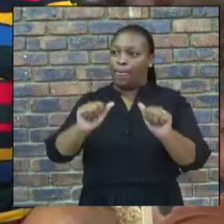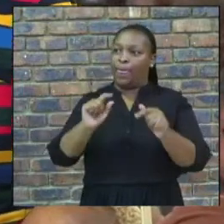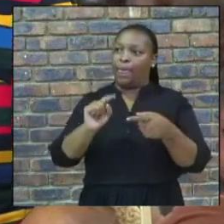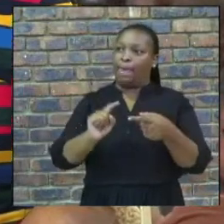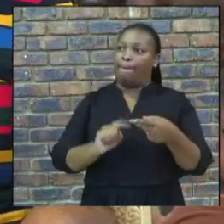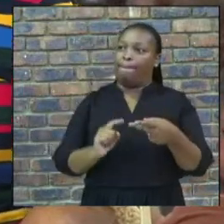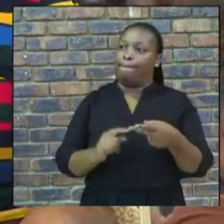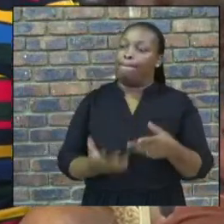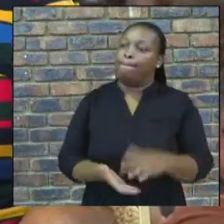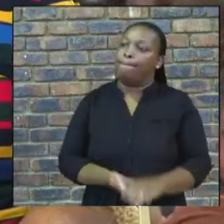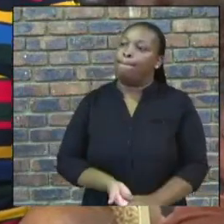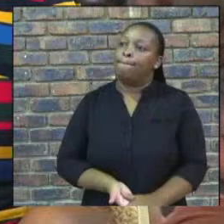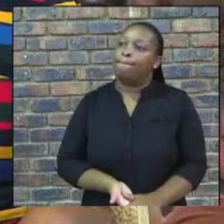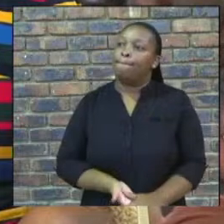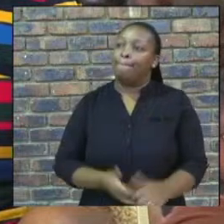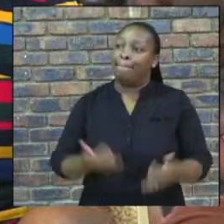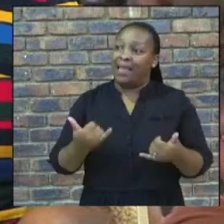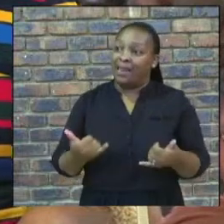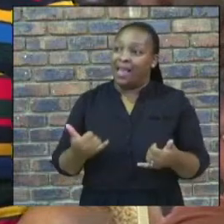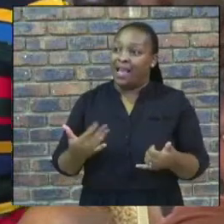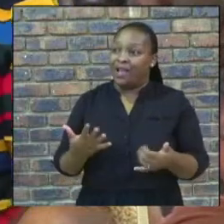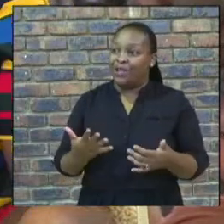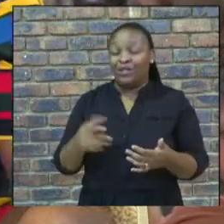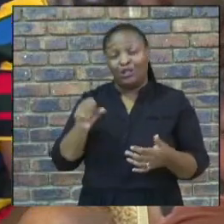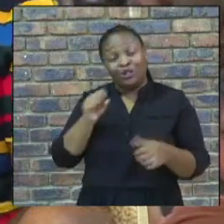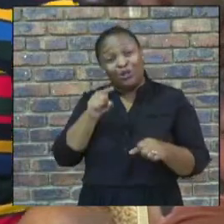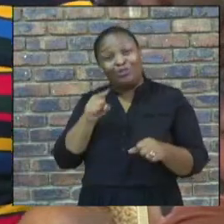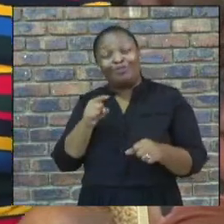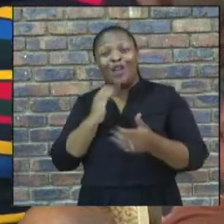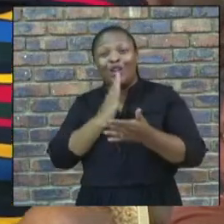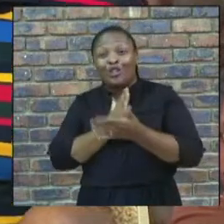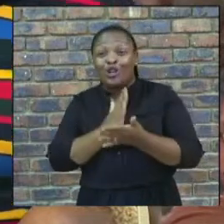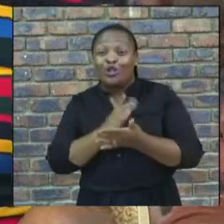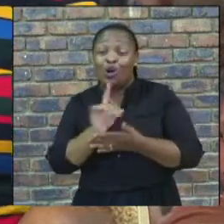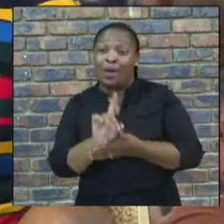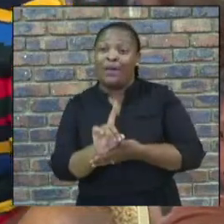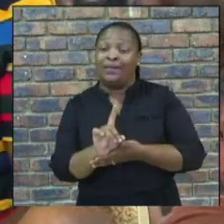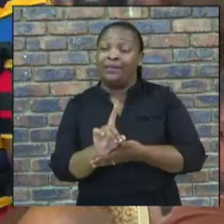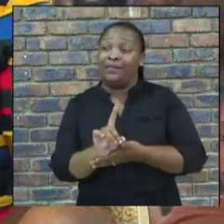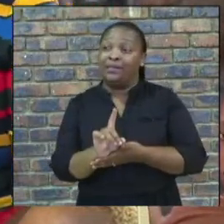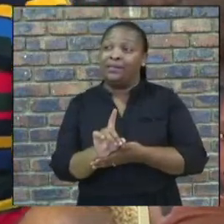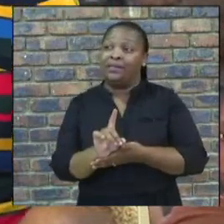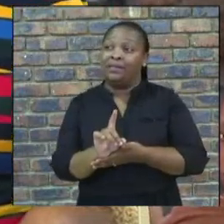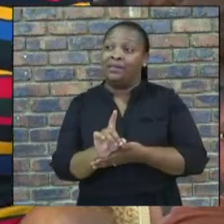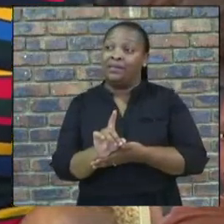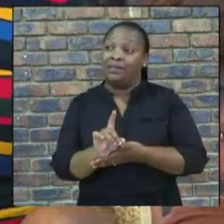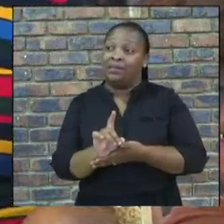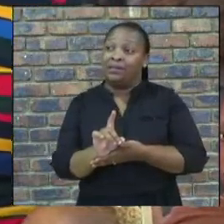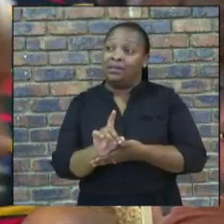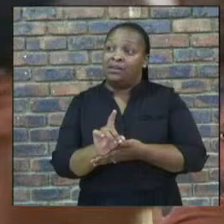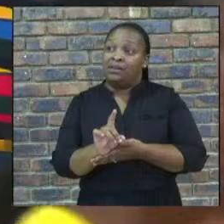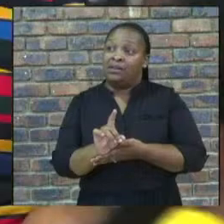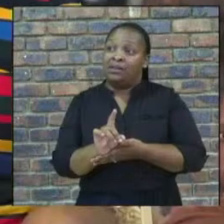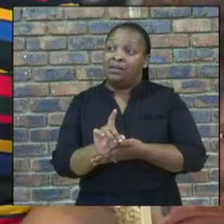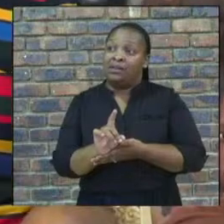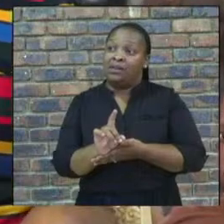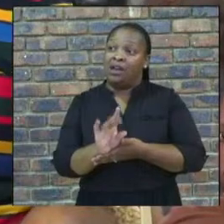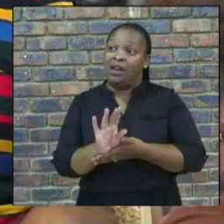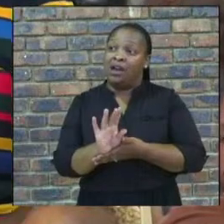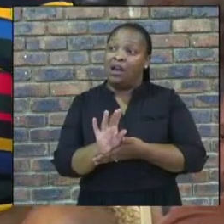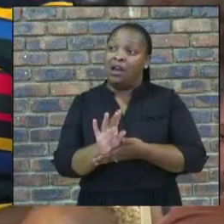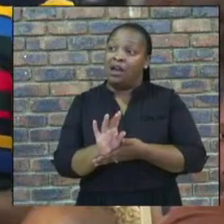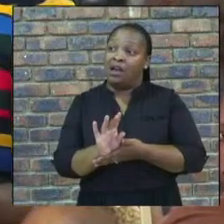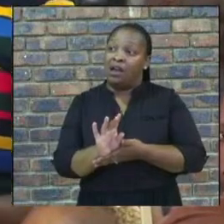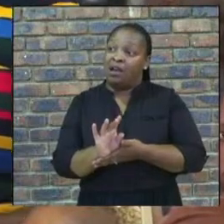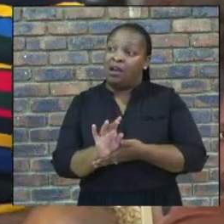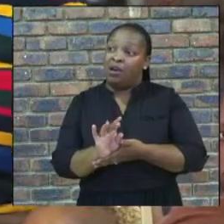to that, now, what is the guarantee for the future generation on the maturity date of further? Now,